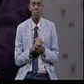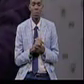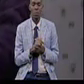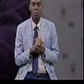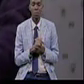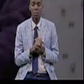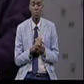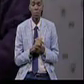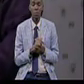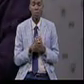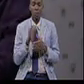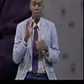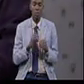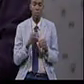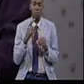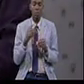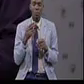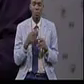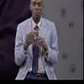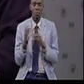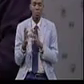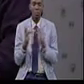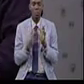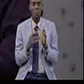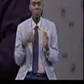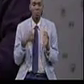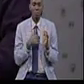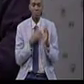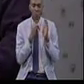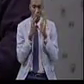In Jesus' name we pray.